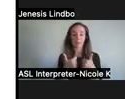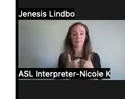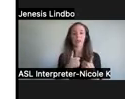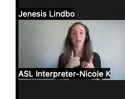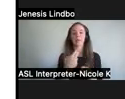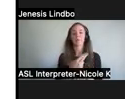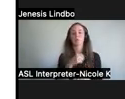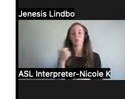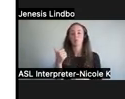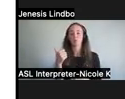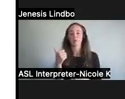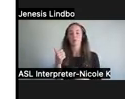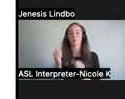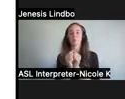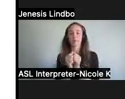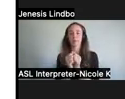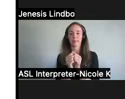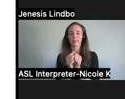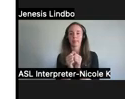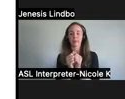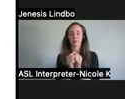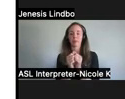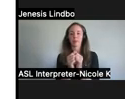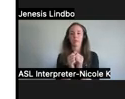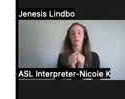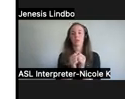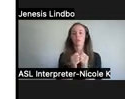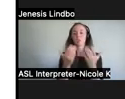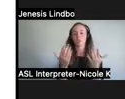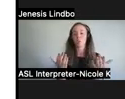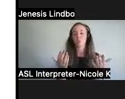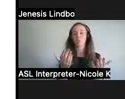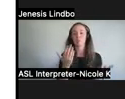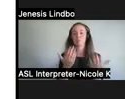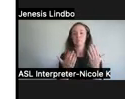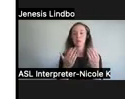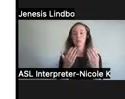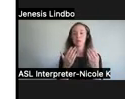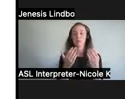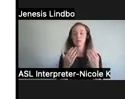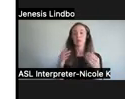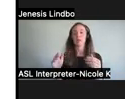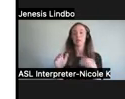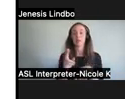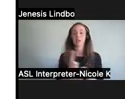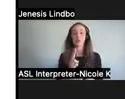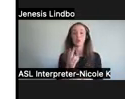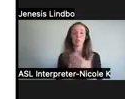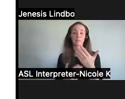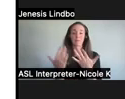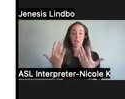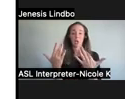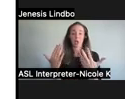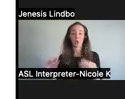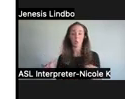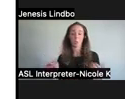other attachments alongside the quad stick. So a lot of people with Duchenne's might have a little bit of distal finger movement that I can take advantage of, or